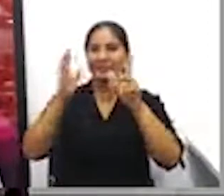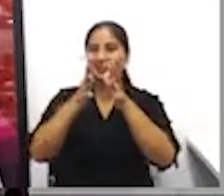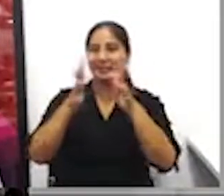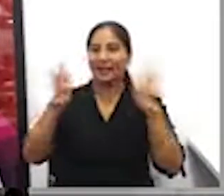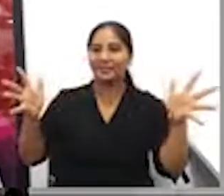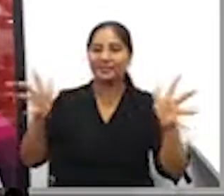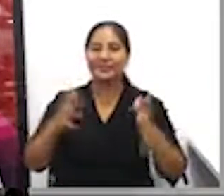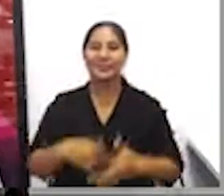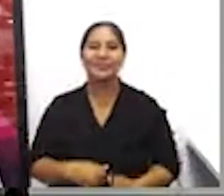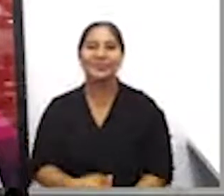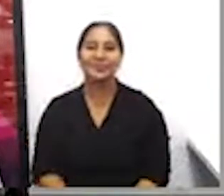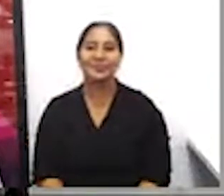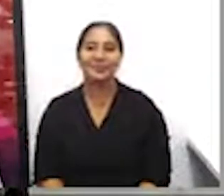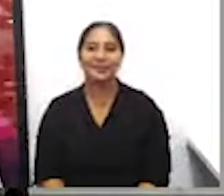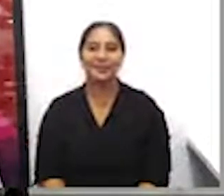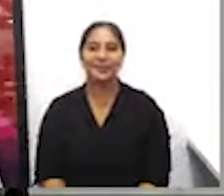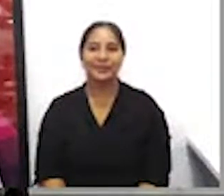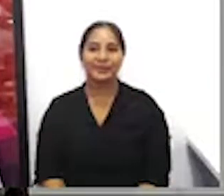A researcher,